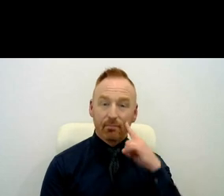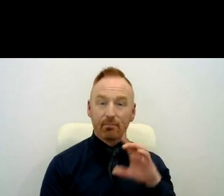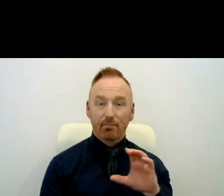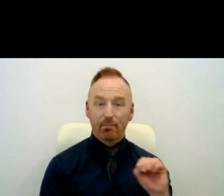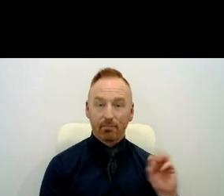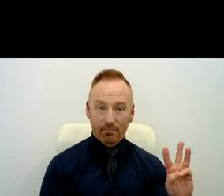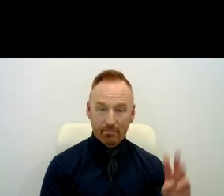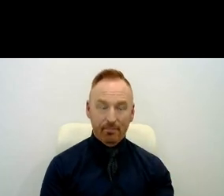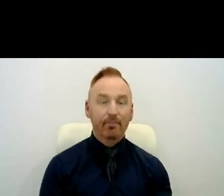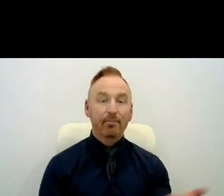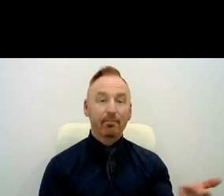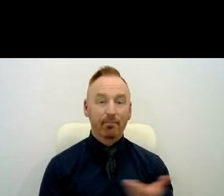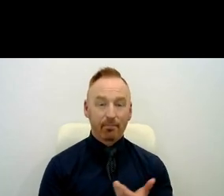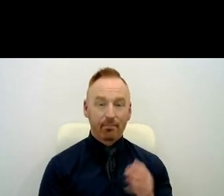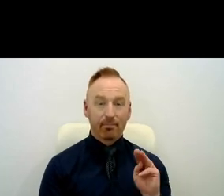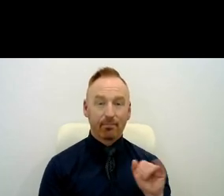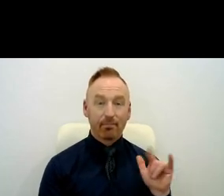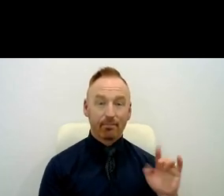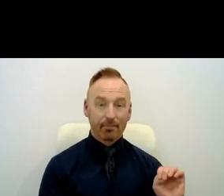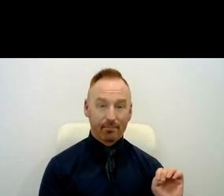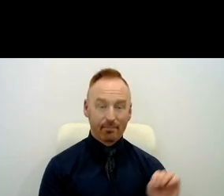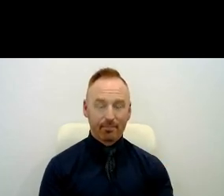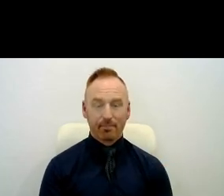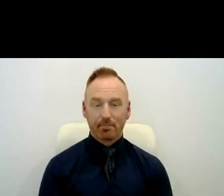City of Winnipeg. Welcome, Mike.